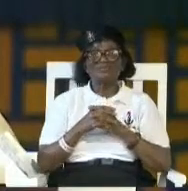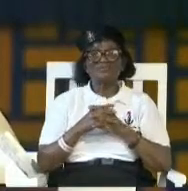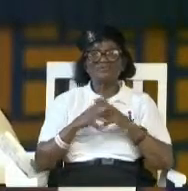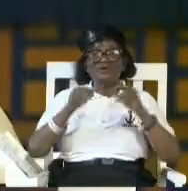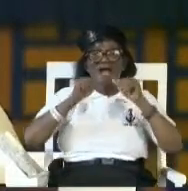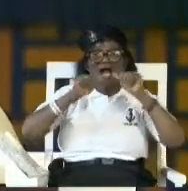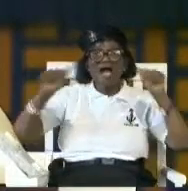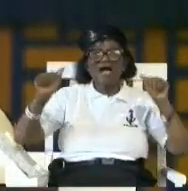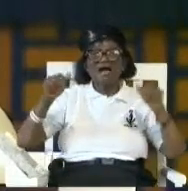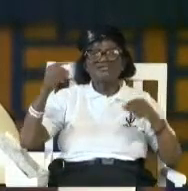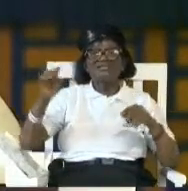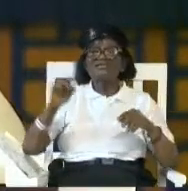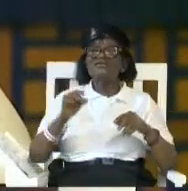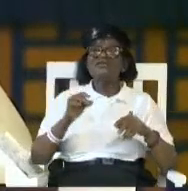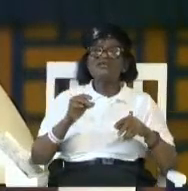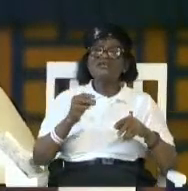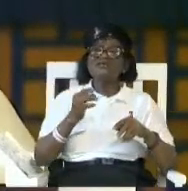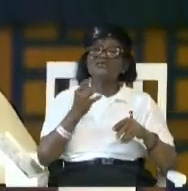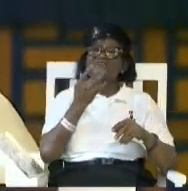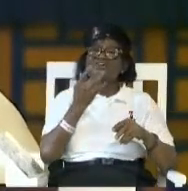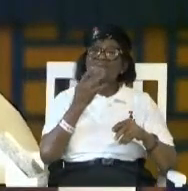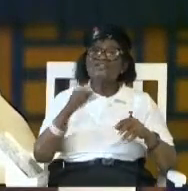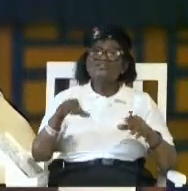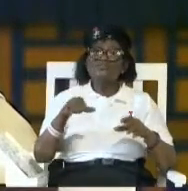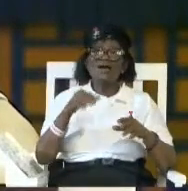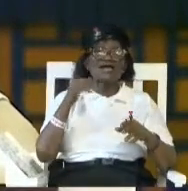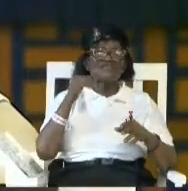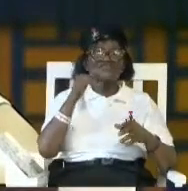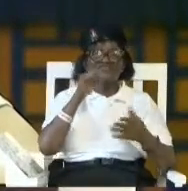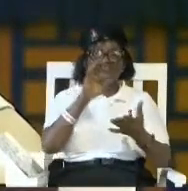the favorite wife